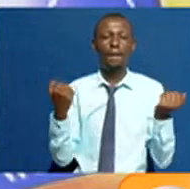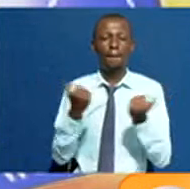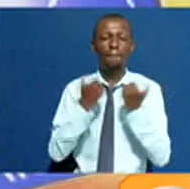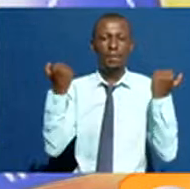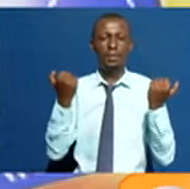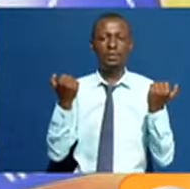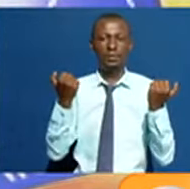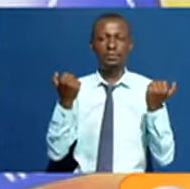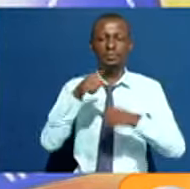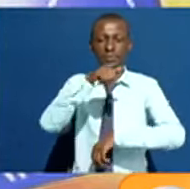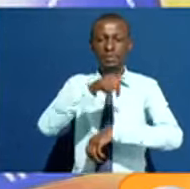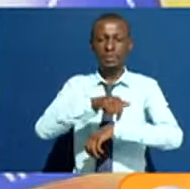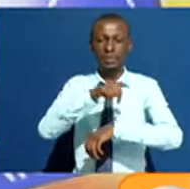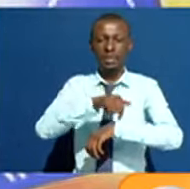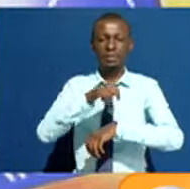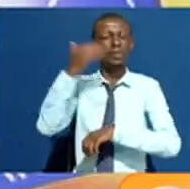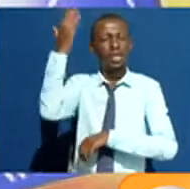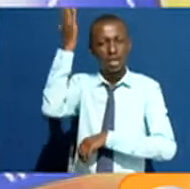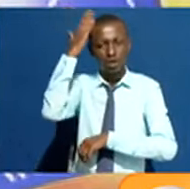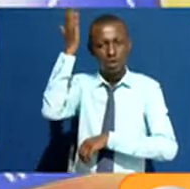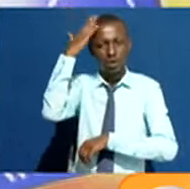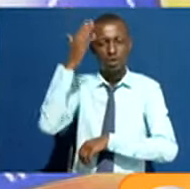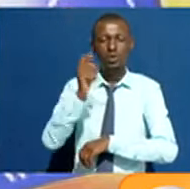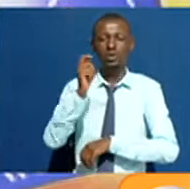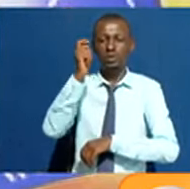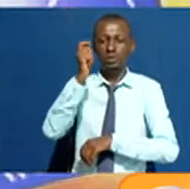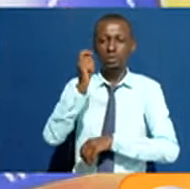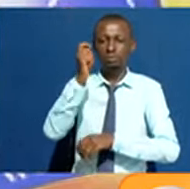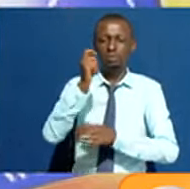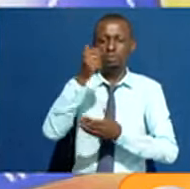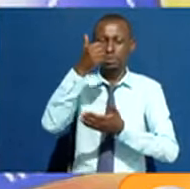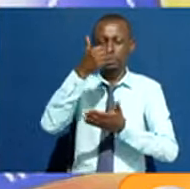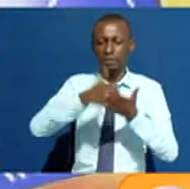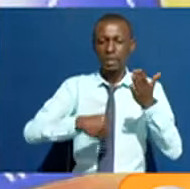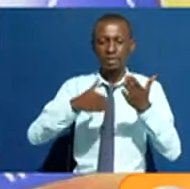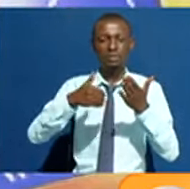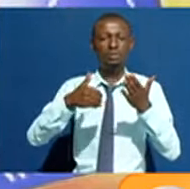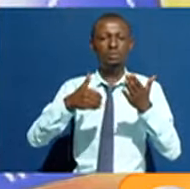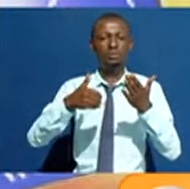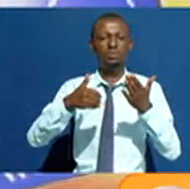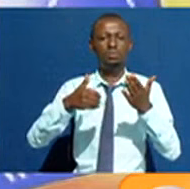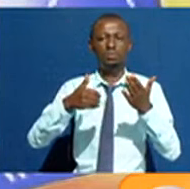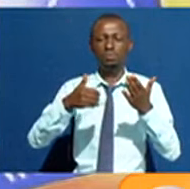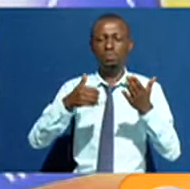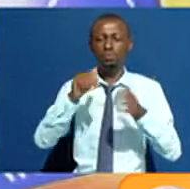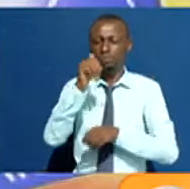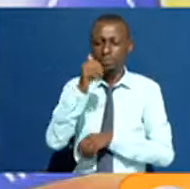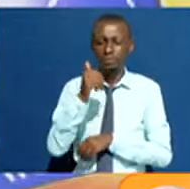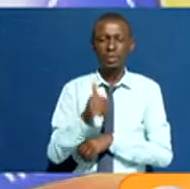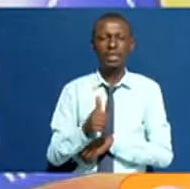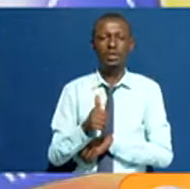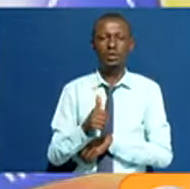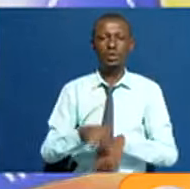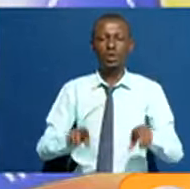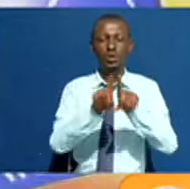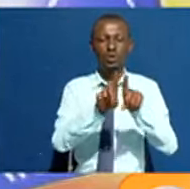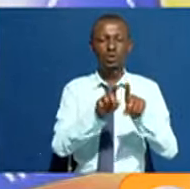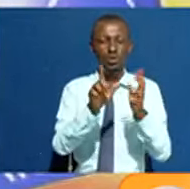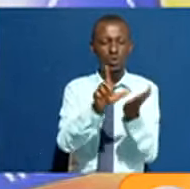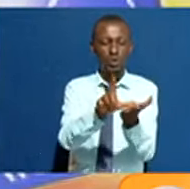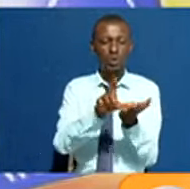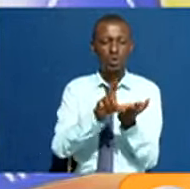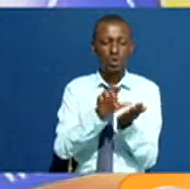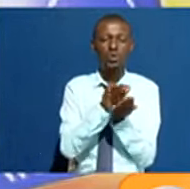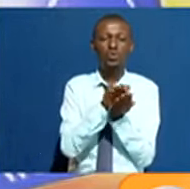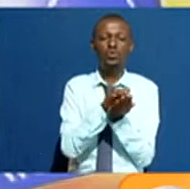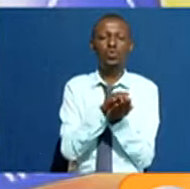them when they get to learn that part of their deductions were never remitted? How about the bank loans?